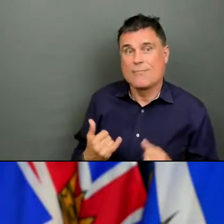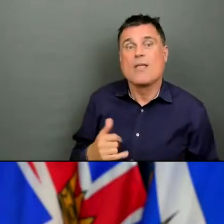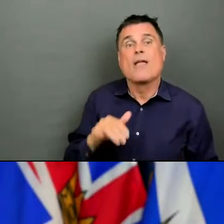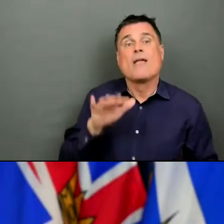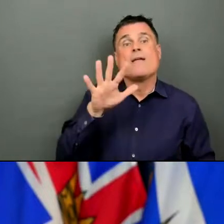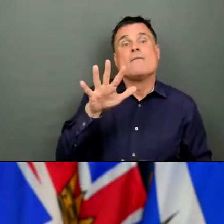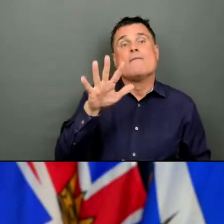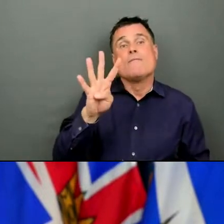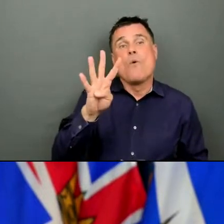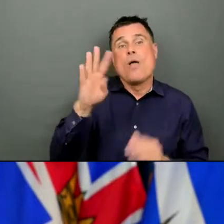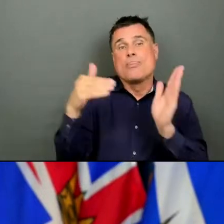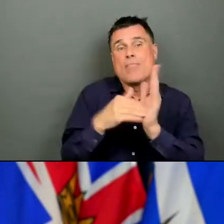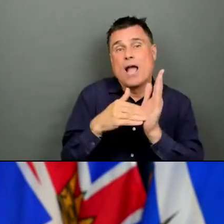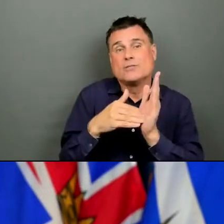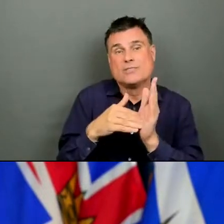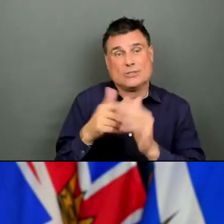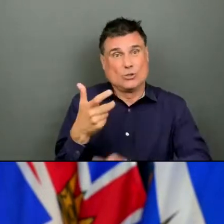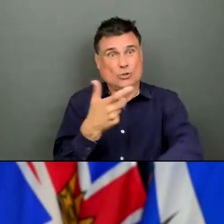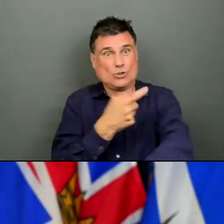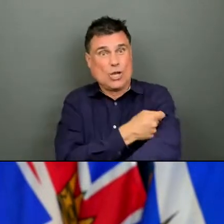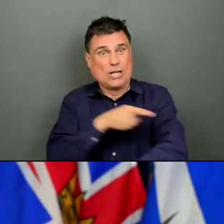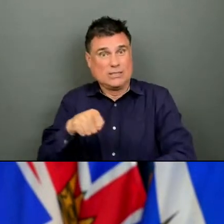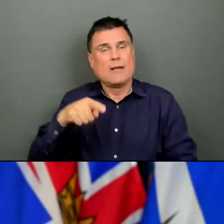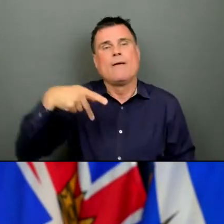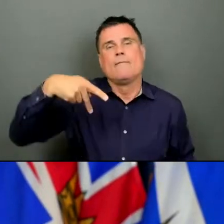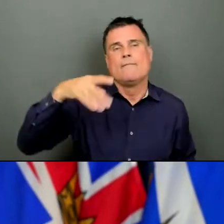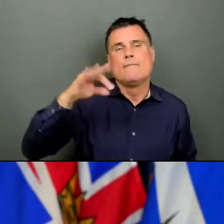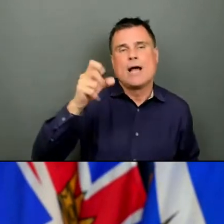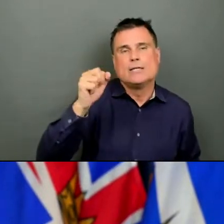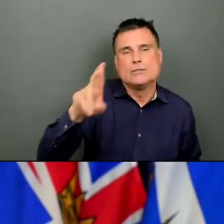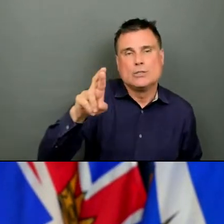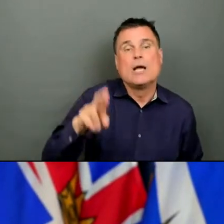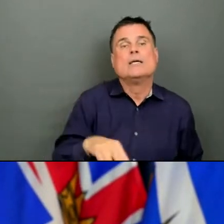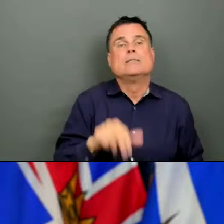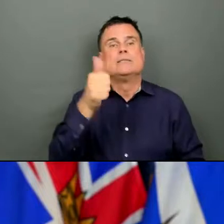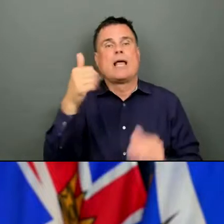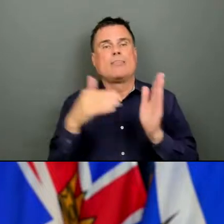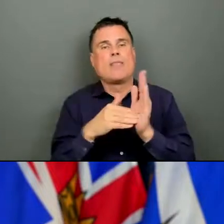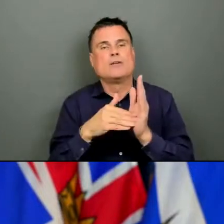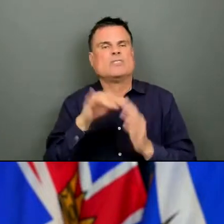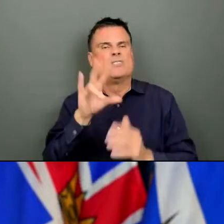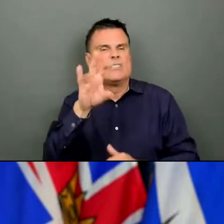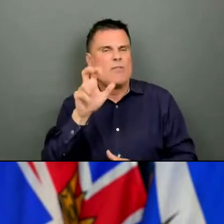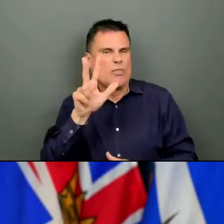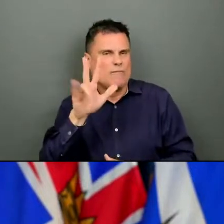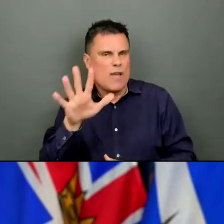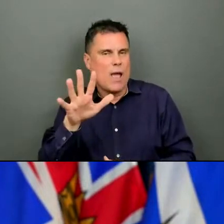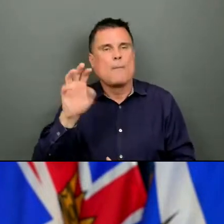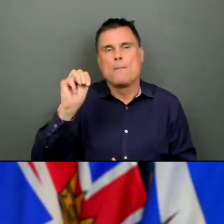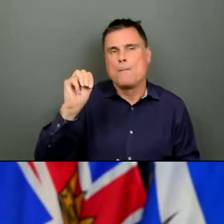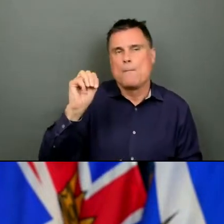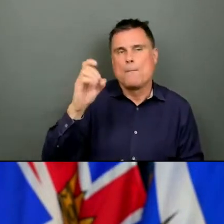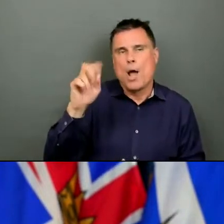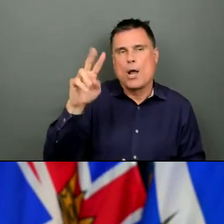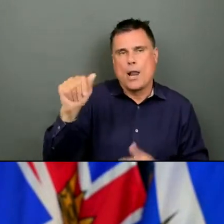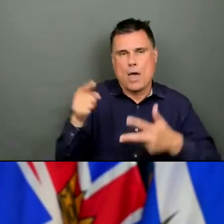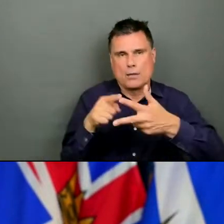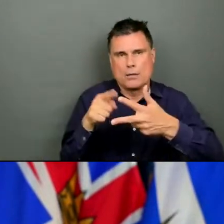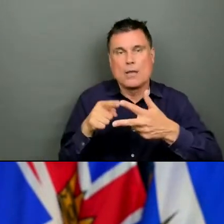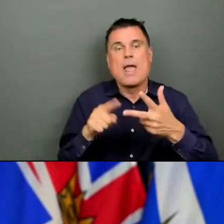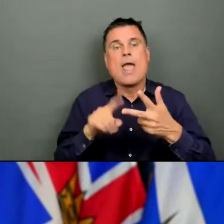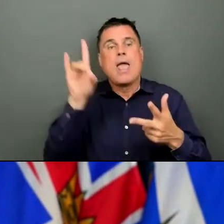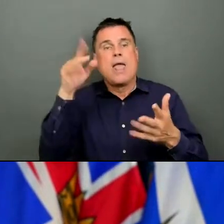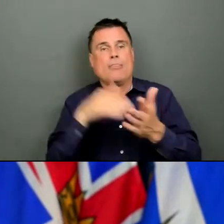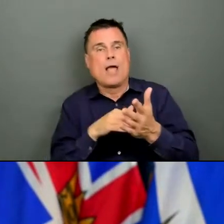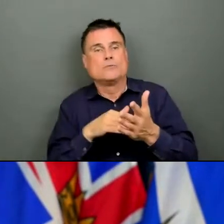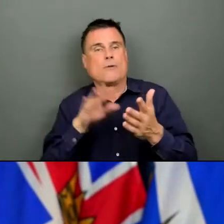54,608 of those doses were the Pfizer vaccine, 10,735, the Moderna vaccine, and 8,002 in our pharmacy